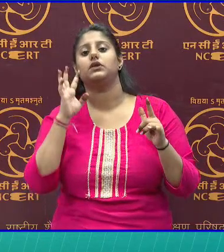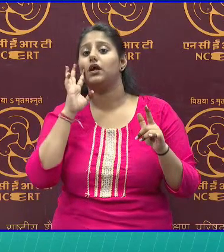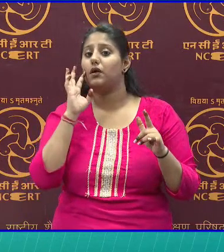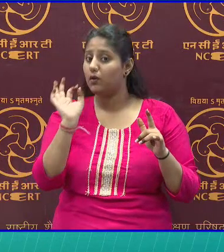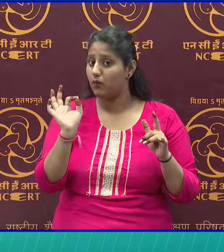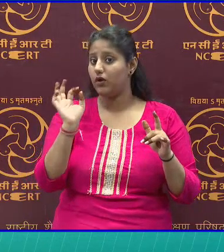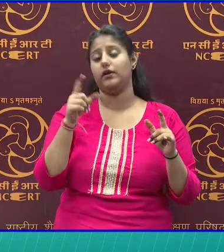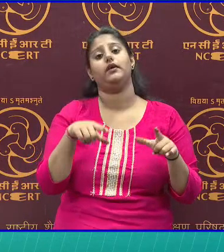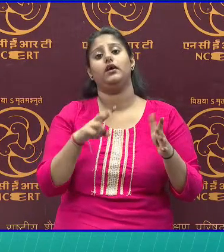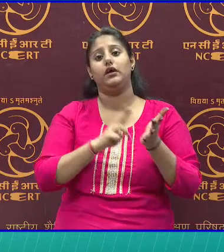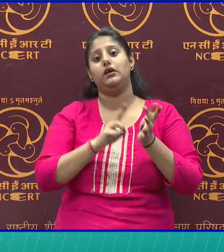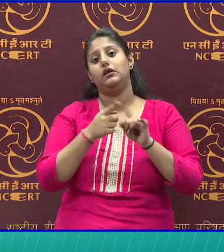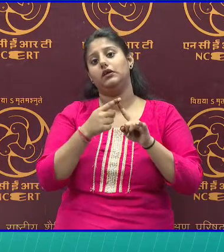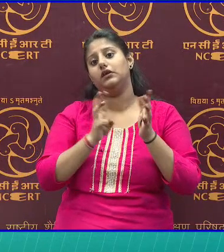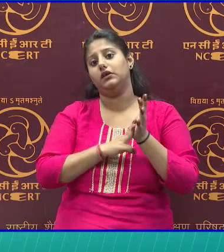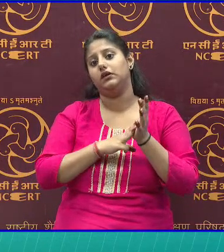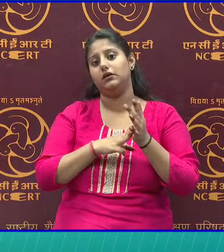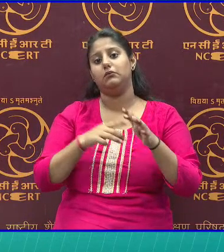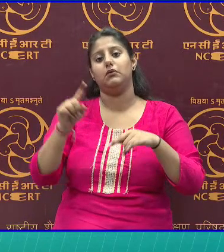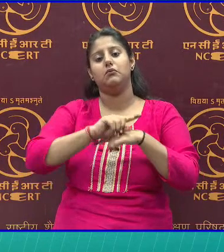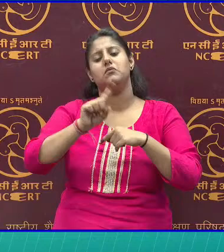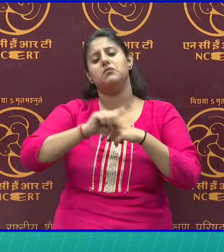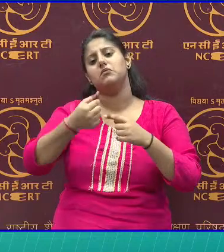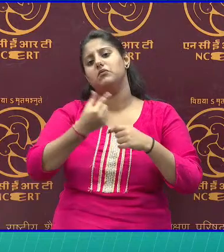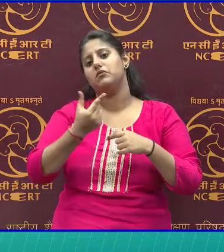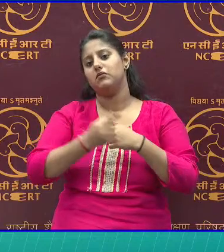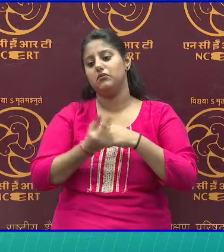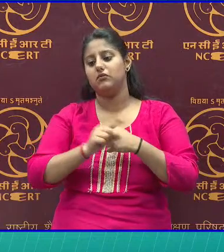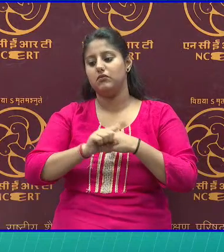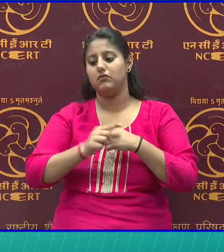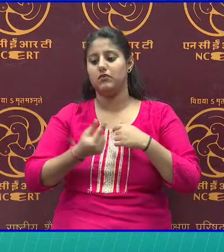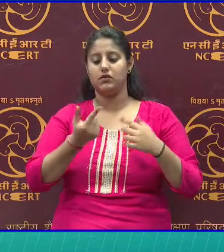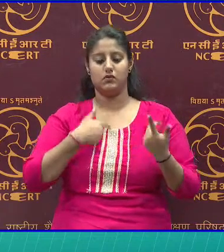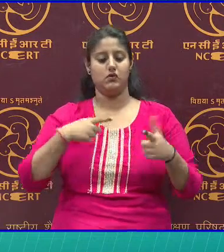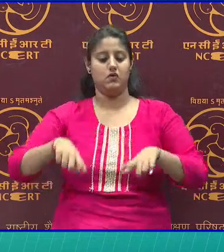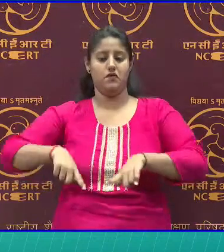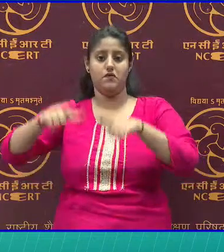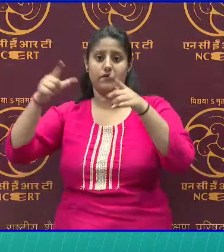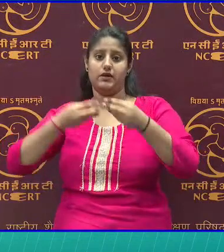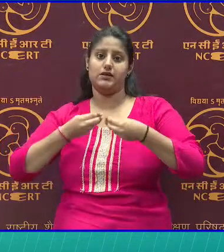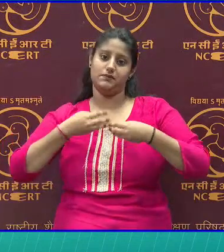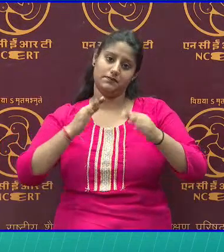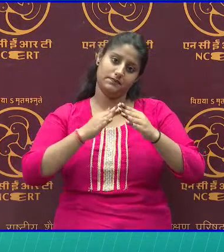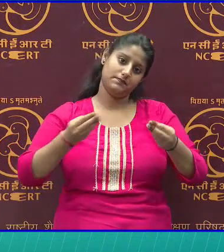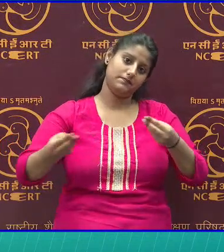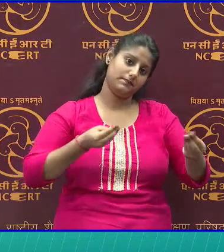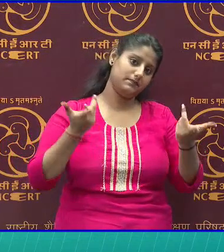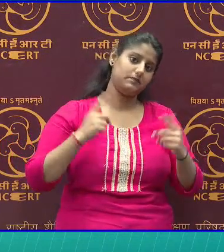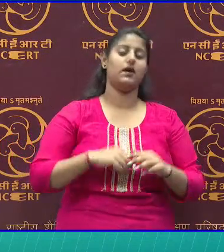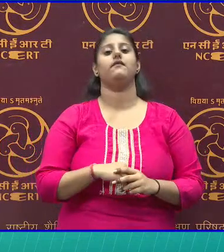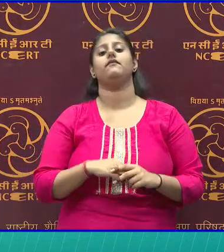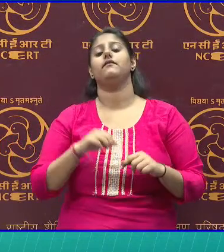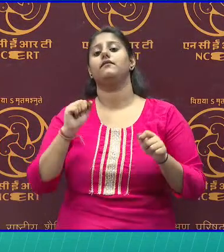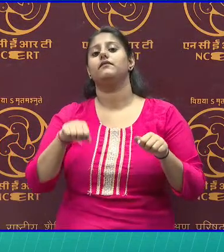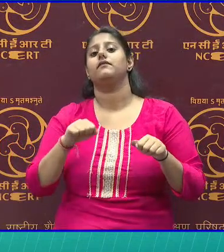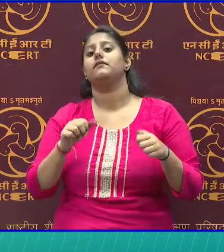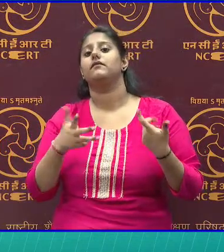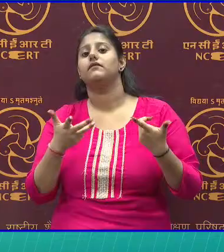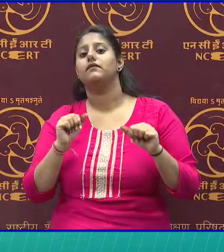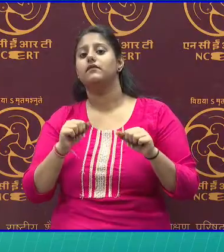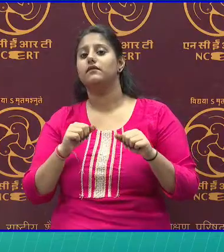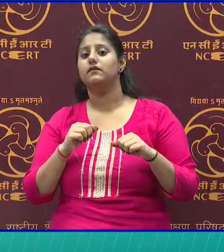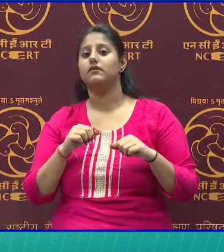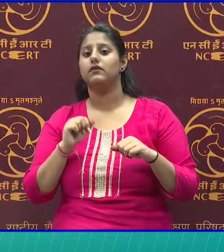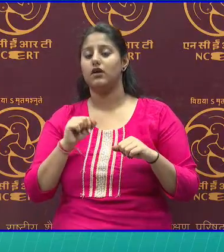important leaves which we use it in our daily life. So these are trees that are in our neighborhood. Yes, as well as I just